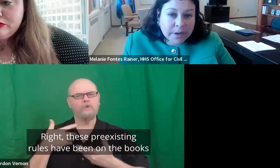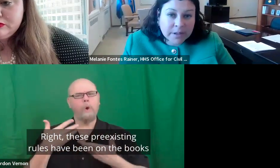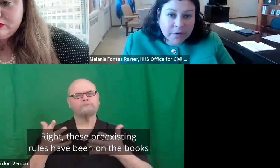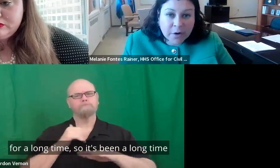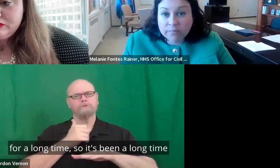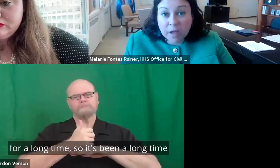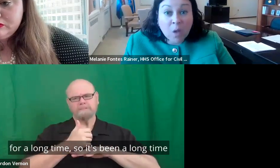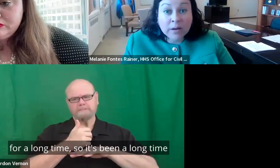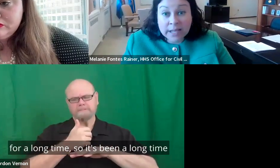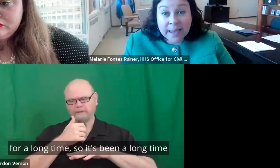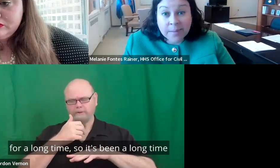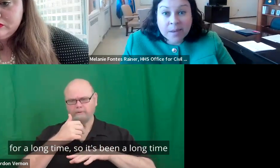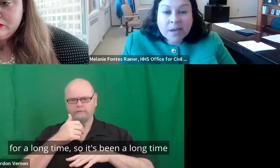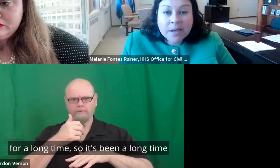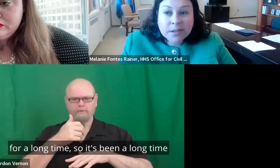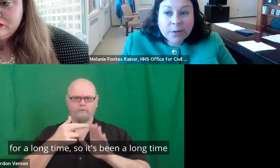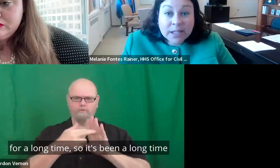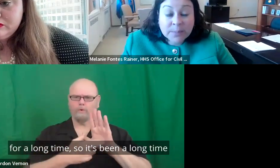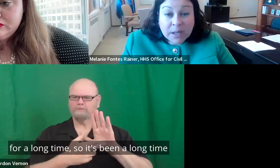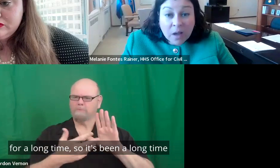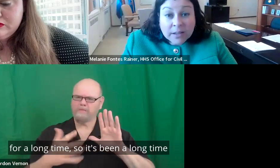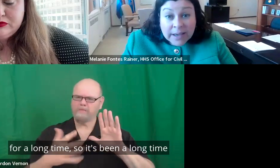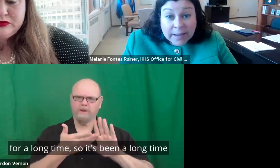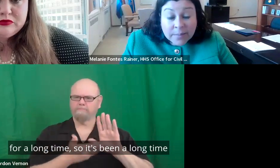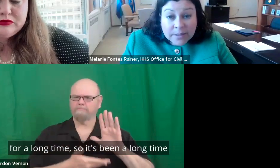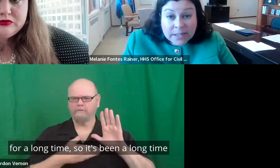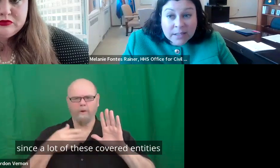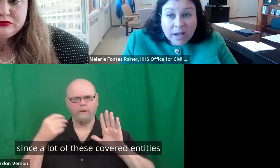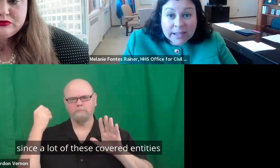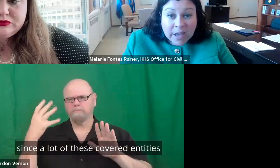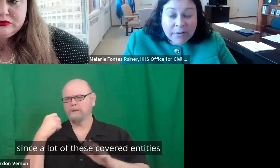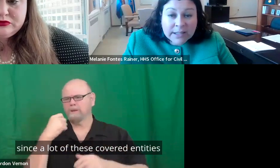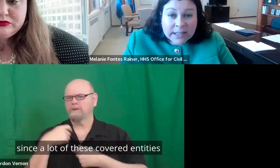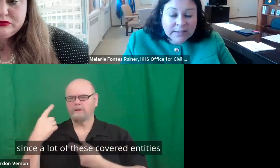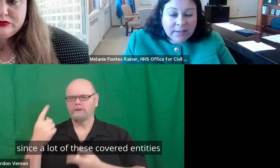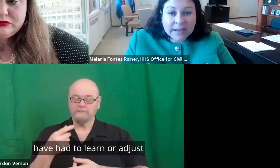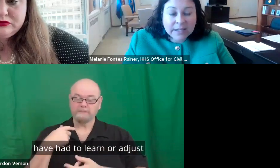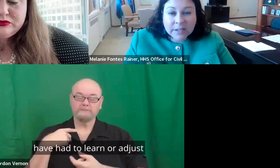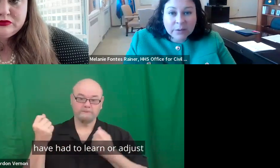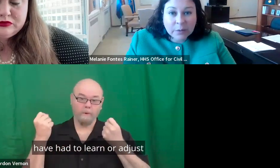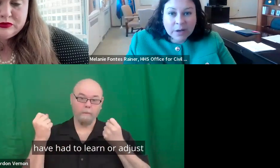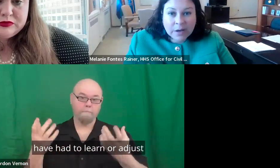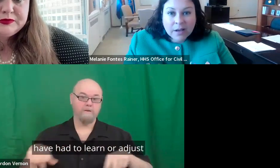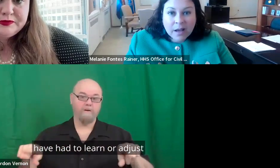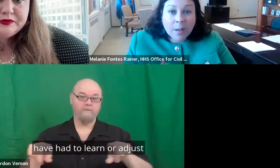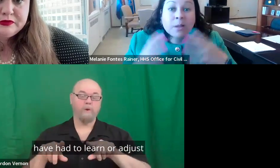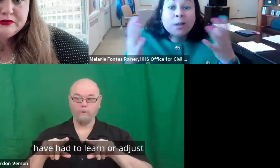been on the books for a long time. So it's been a long time since a lot of these covered entities have had